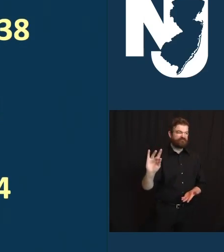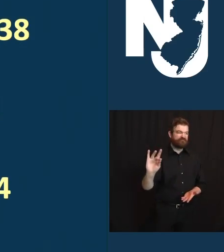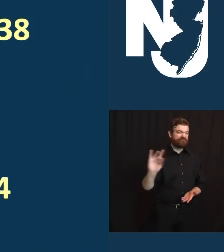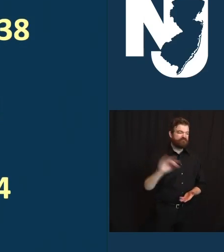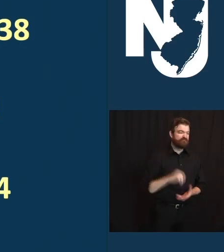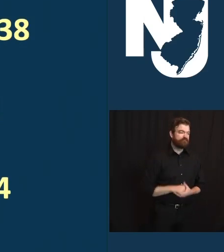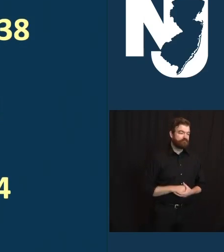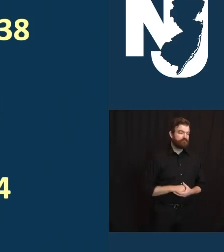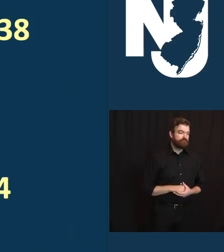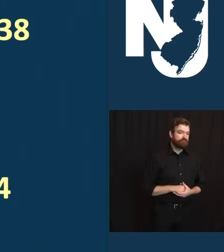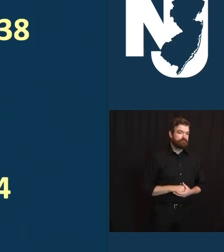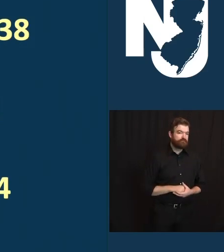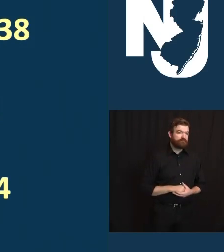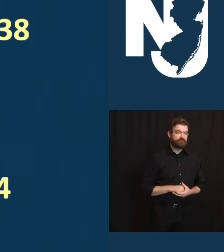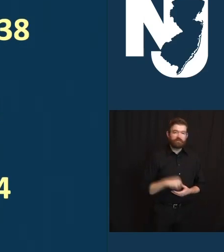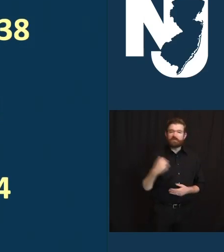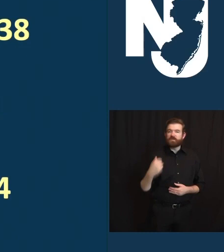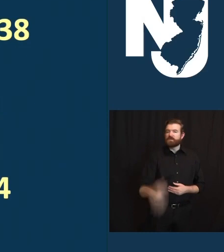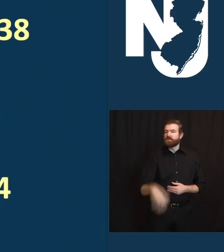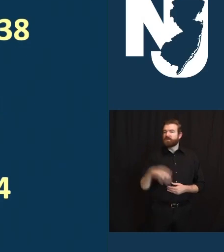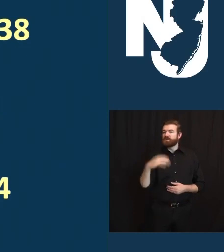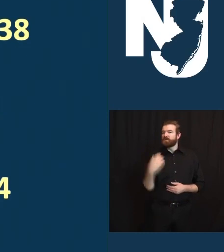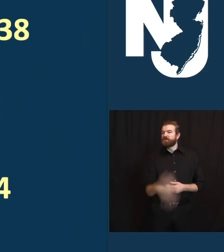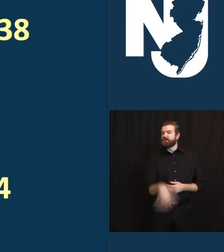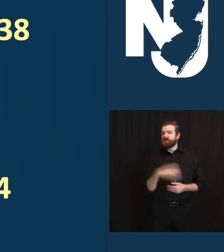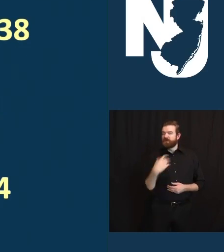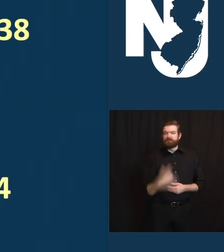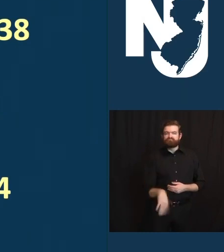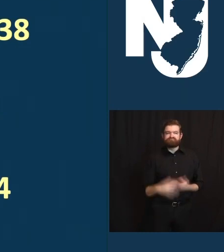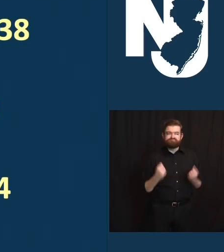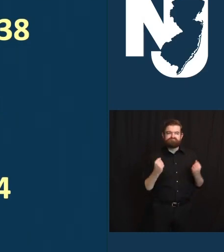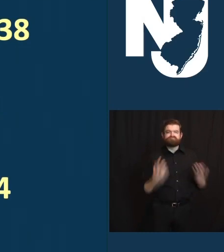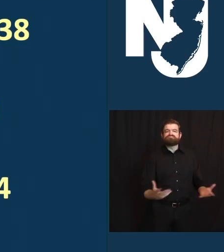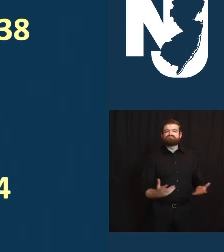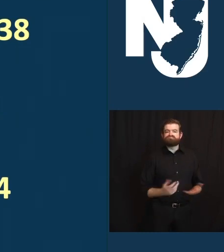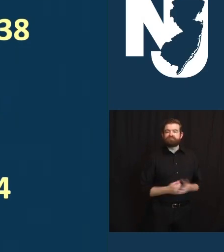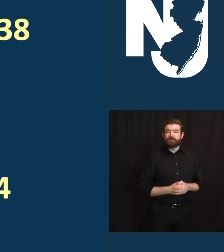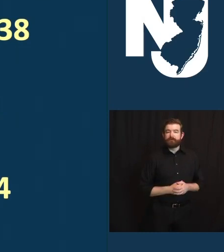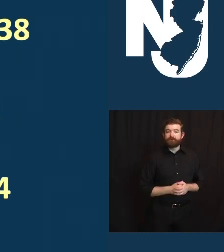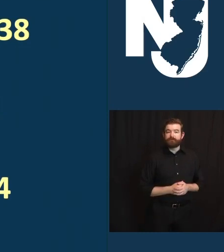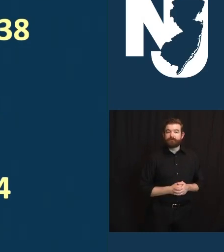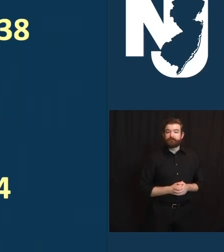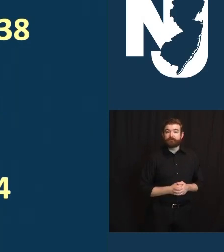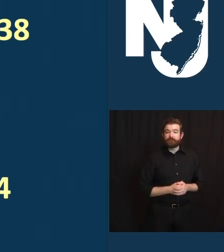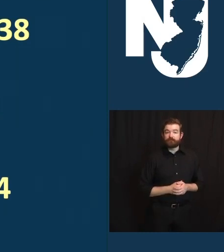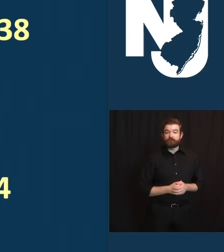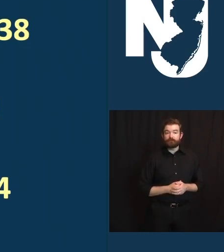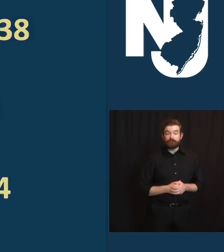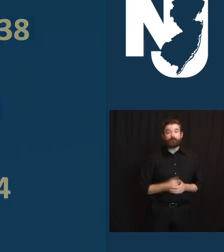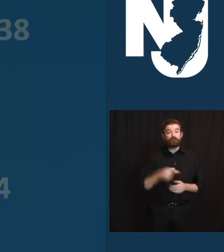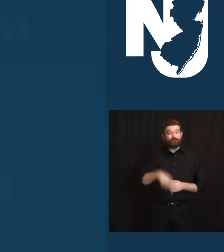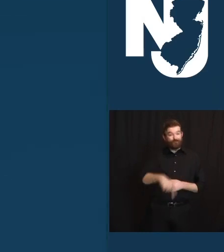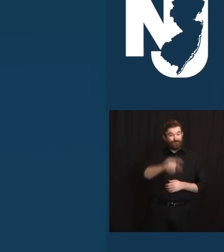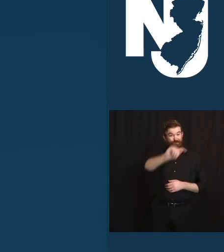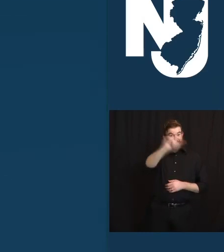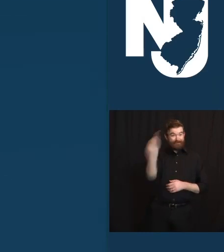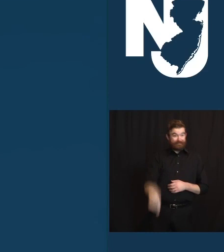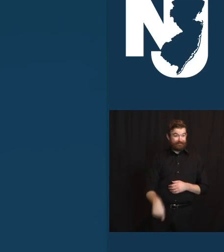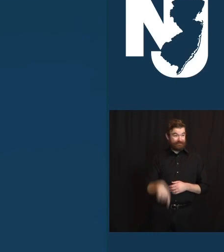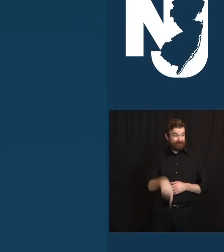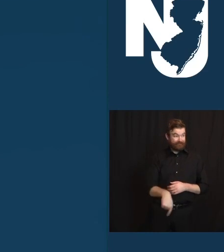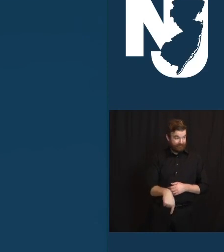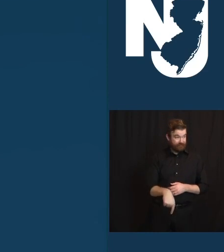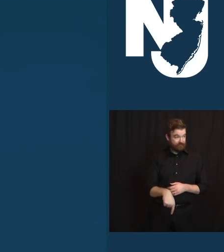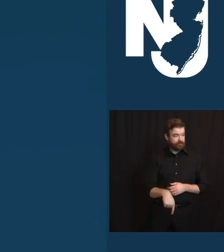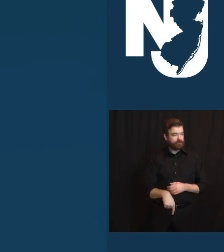13,138, which is extraordinary. I want to begin in our capital city of Trenton, which is the home of Carlos and Maria